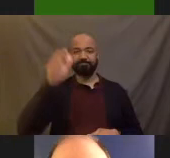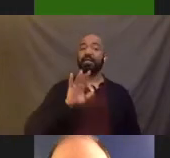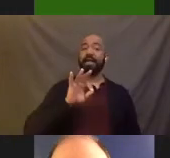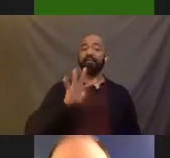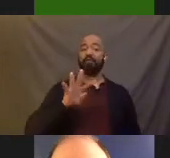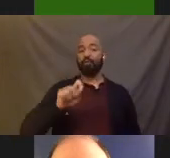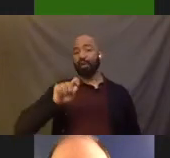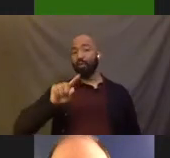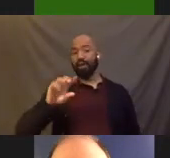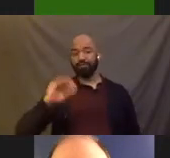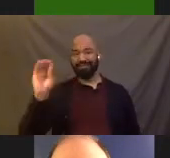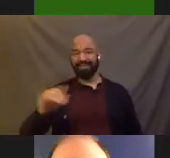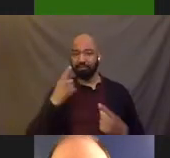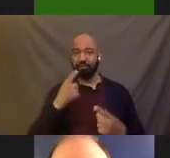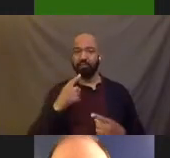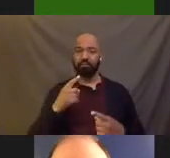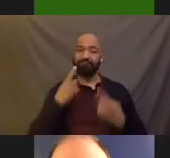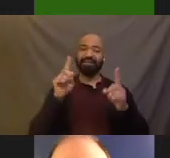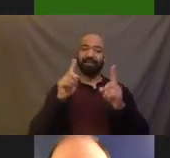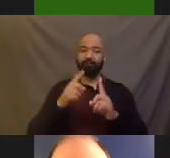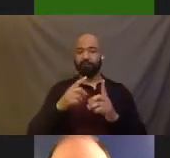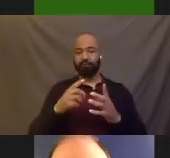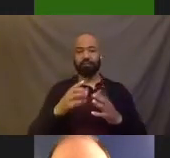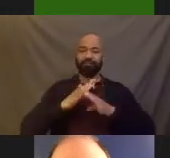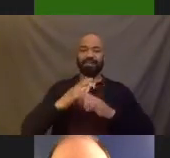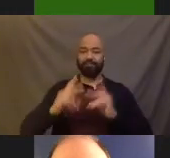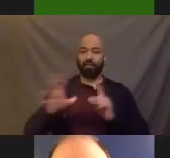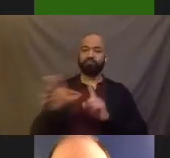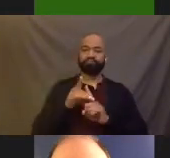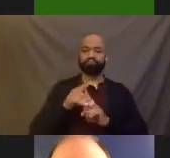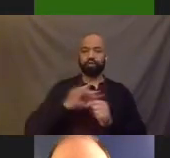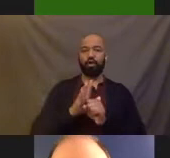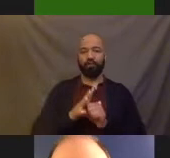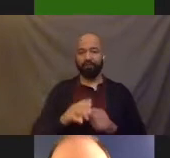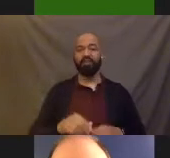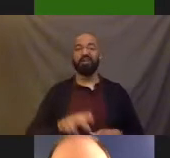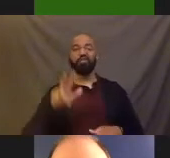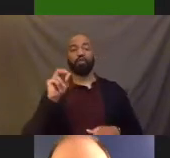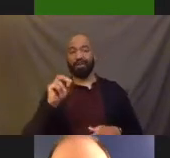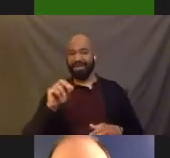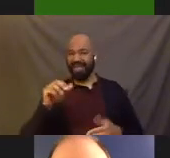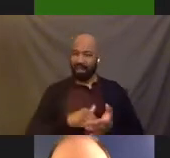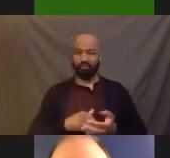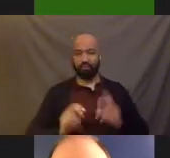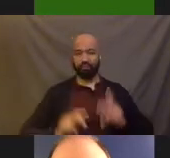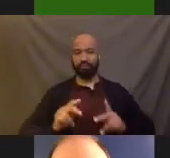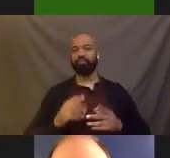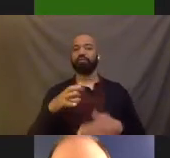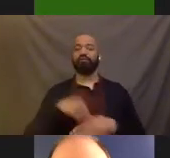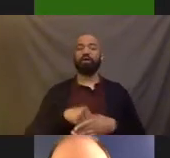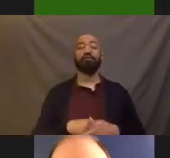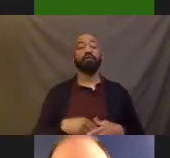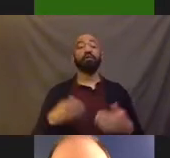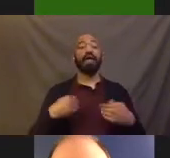94.1%. Again, about 30,000 people in their study. They too received that emergency use authorization in